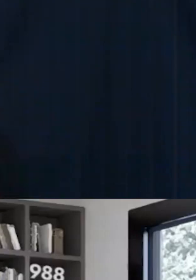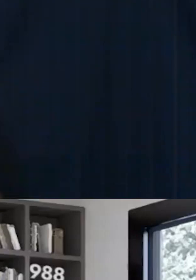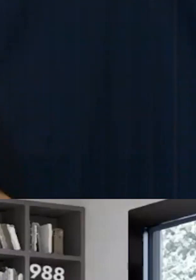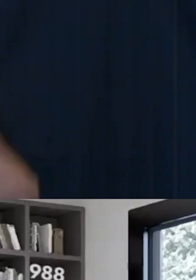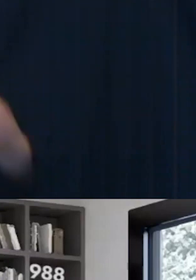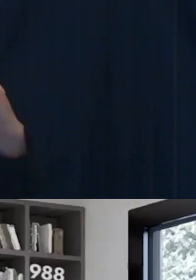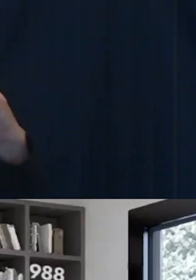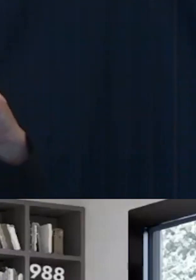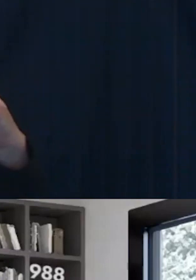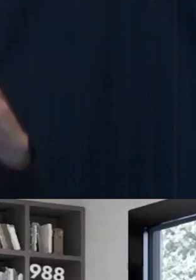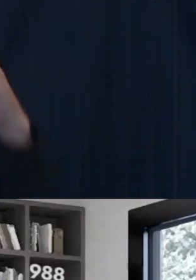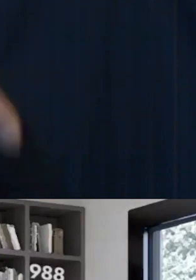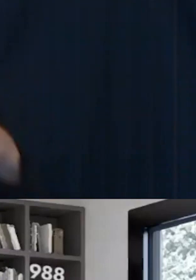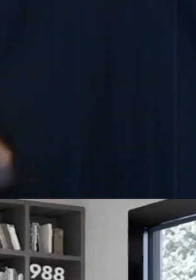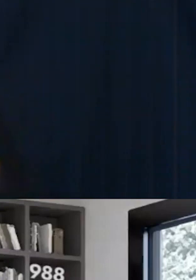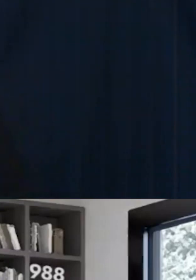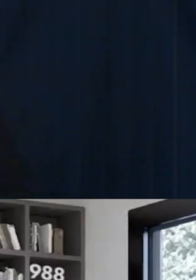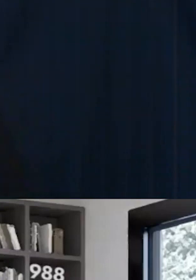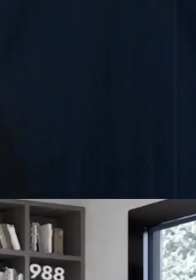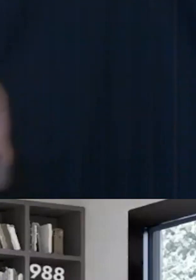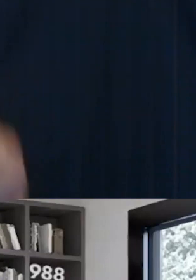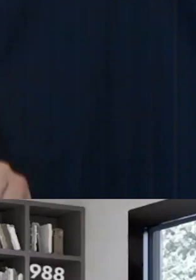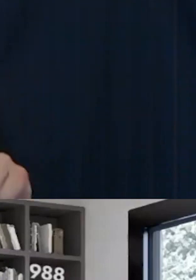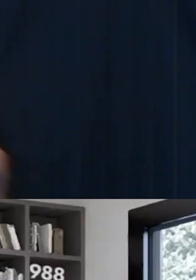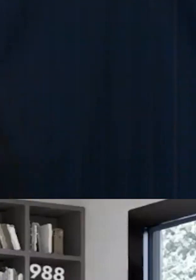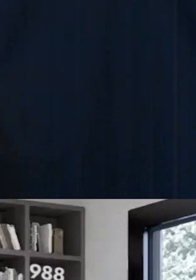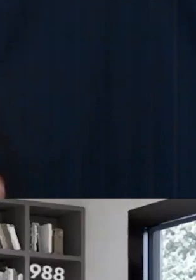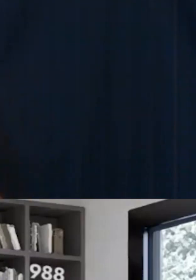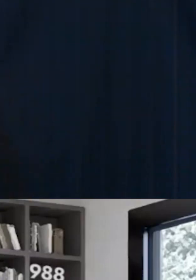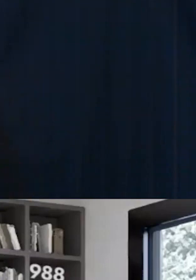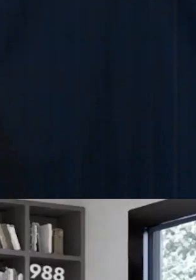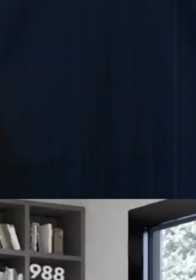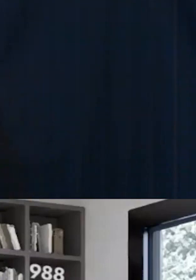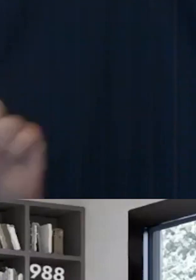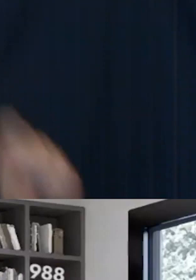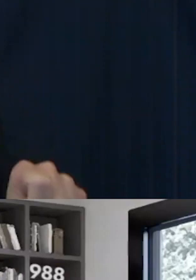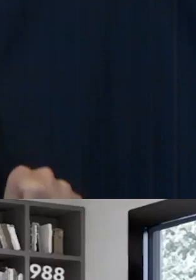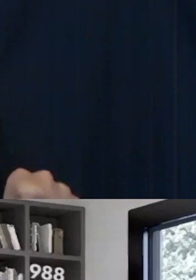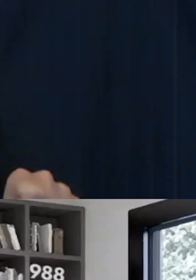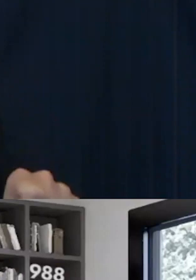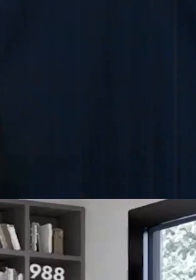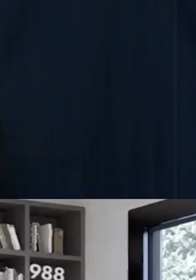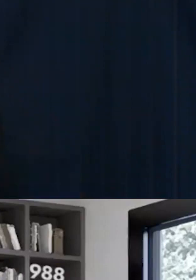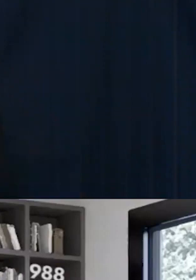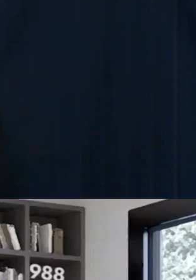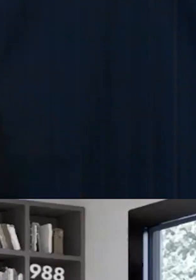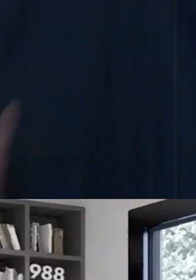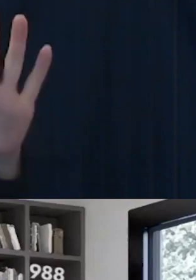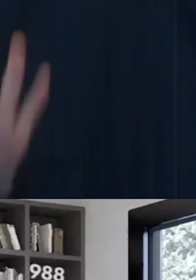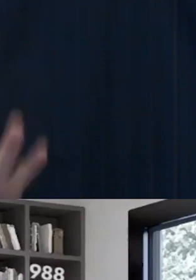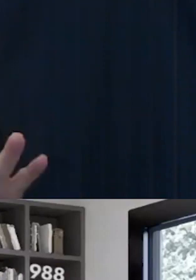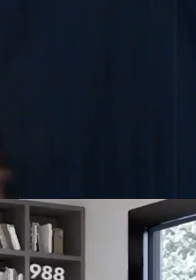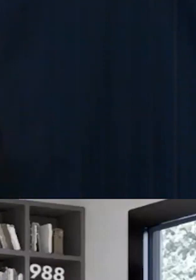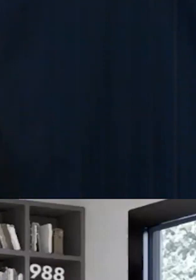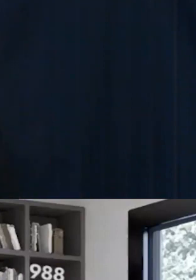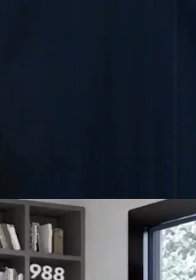first one I was really focused on, can I last? The second time, once I calmed down a little bit, and